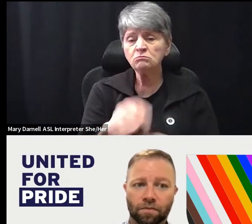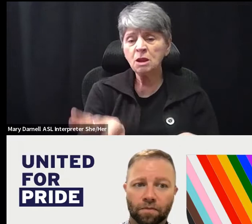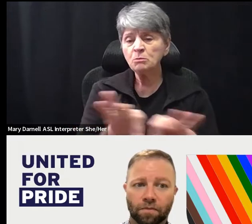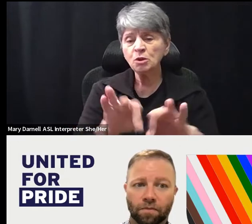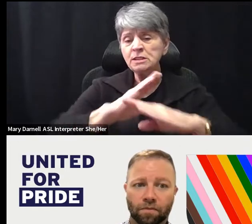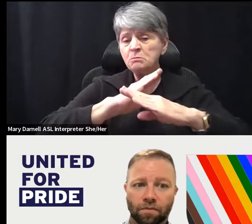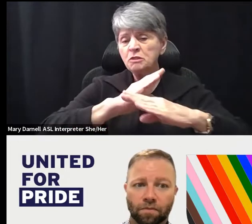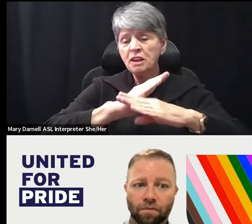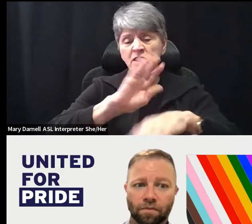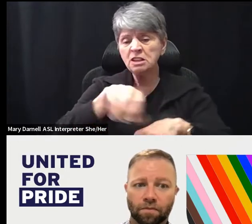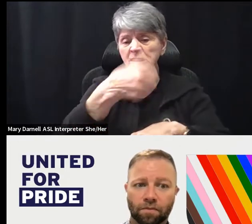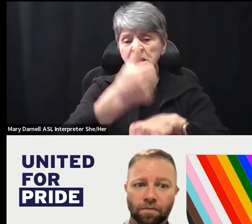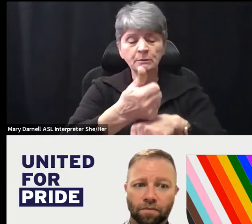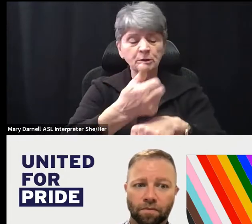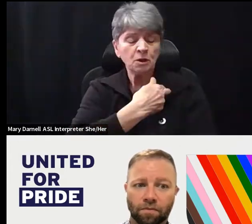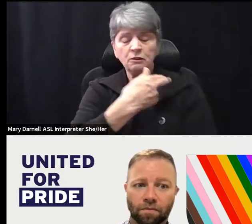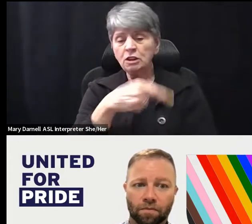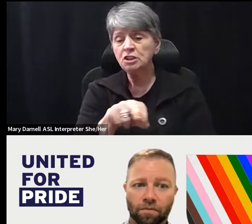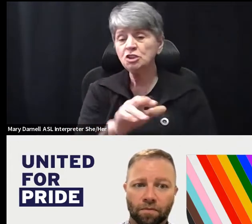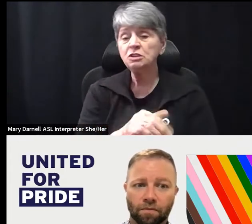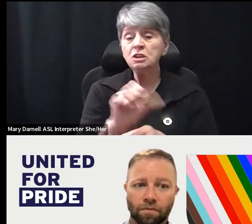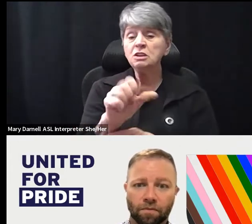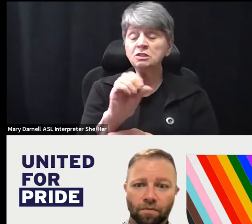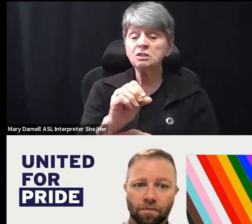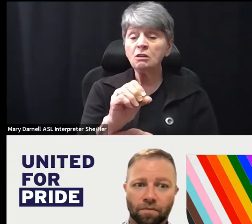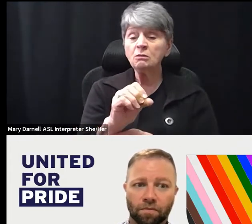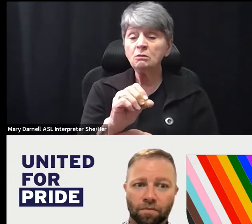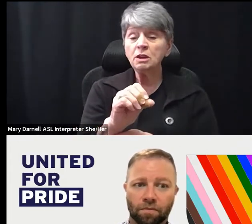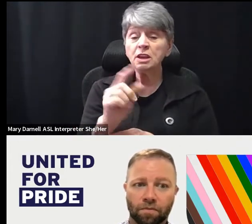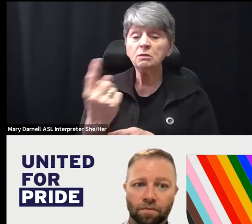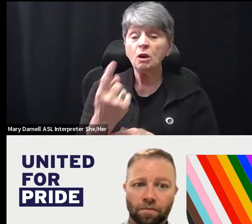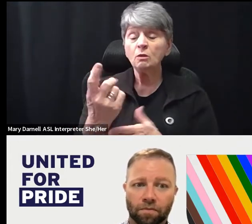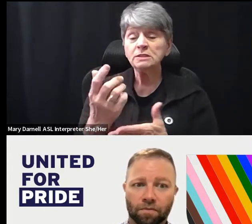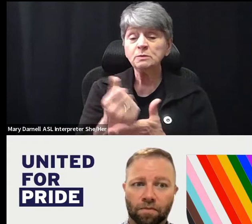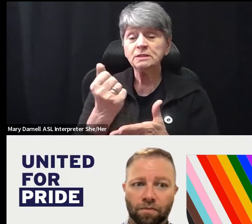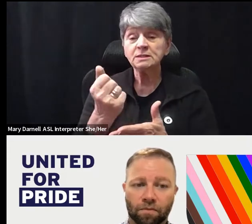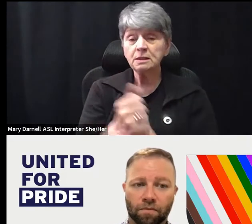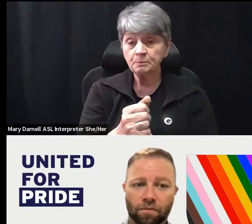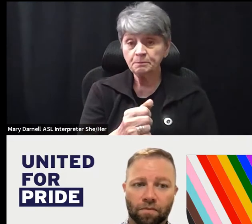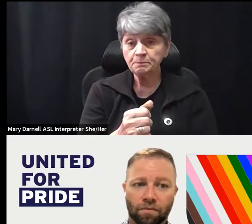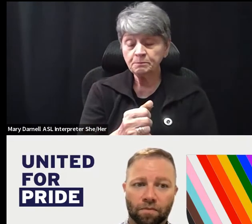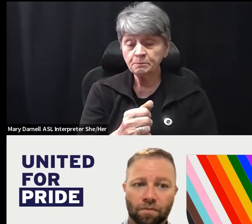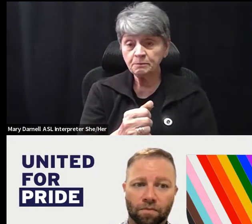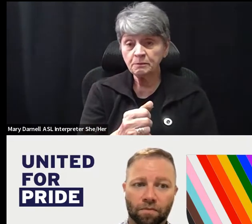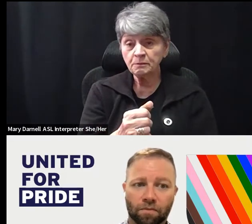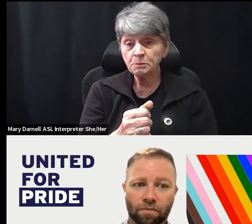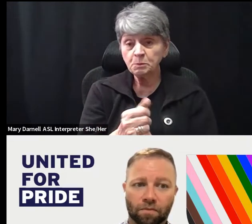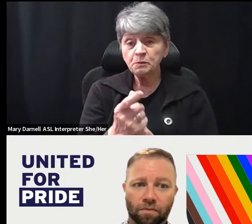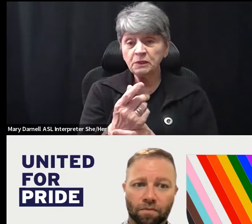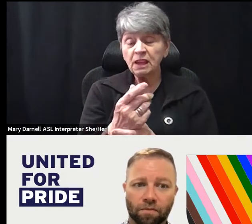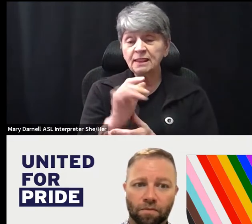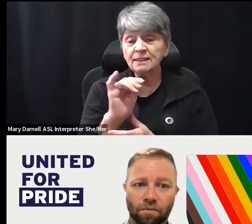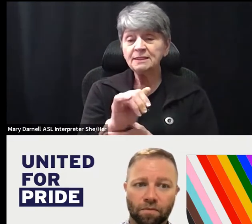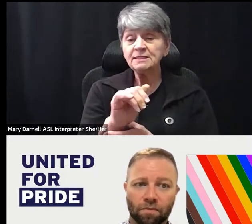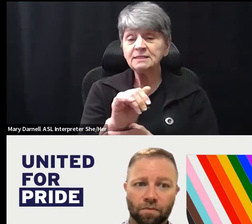preventing the establishment of religion, and therefore the free exercise clause always wins. They haven't created, so far as I can tell, in this line of